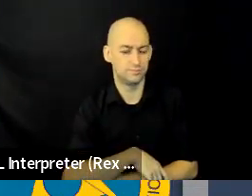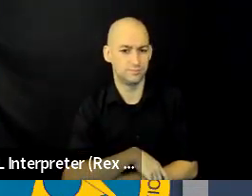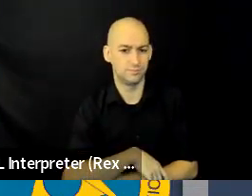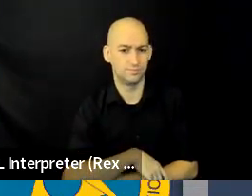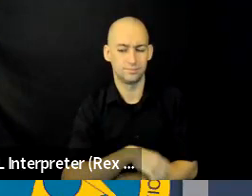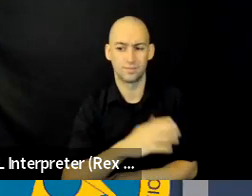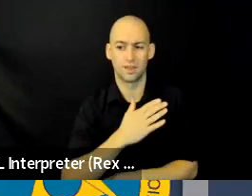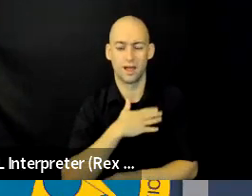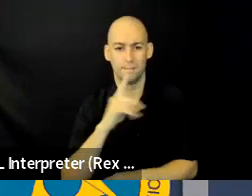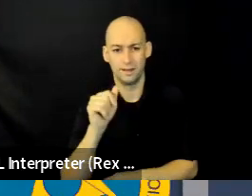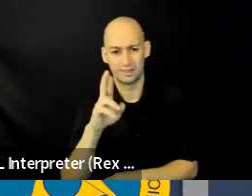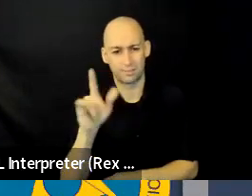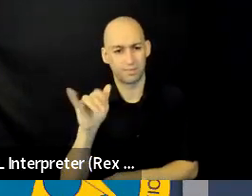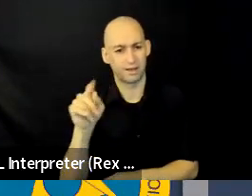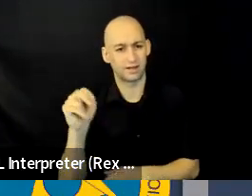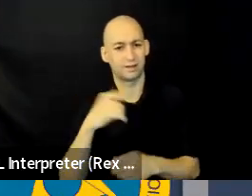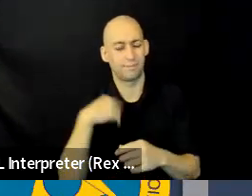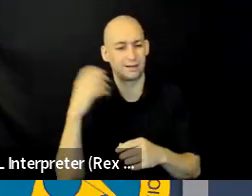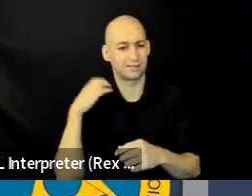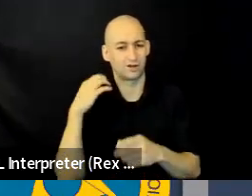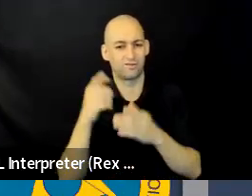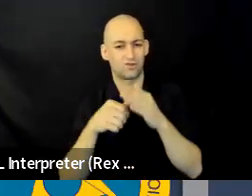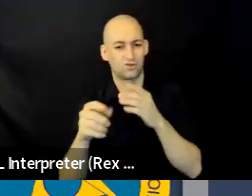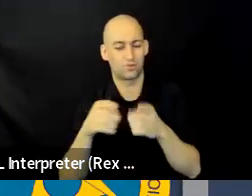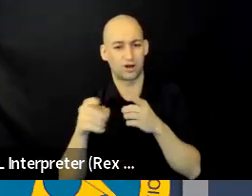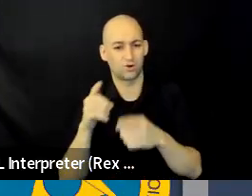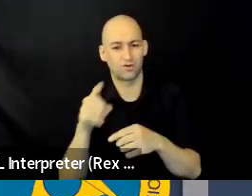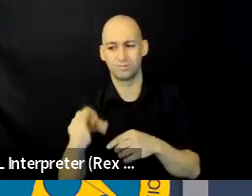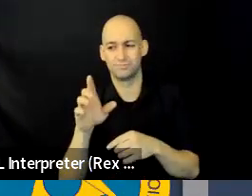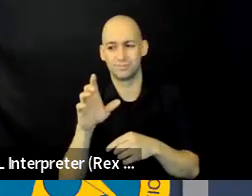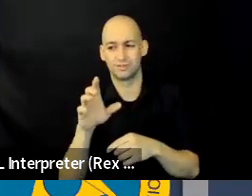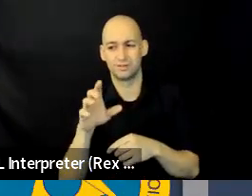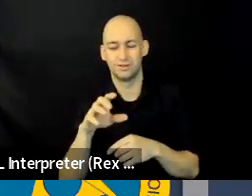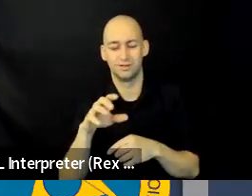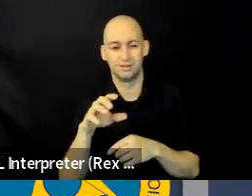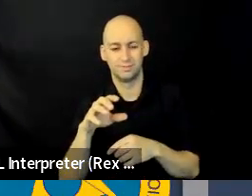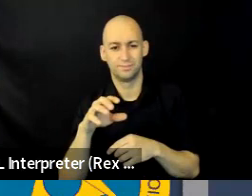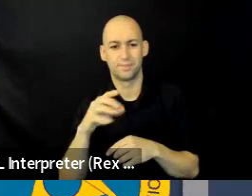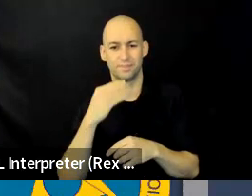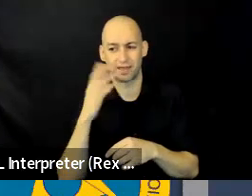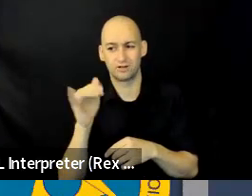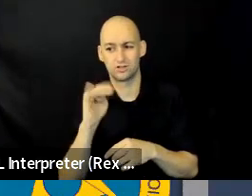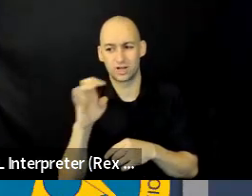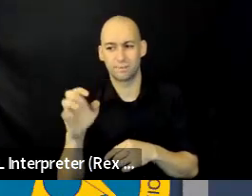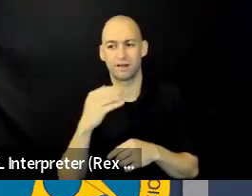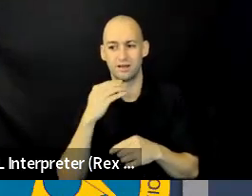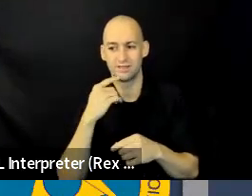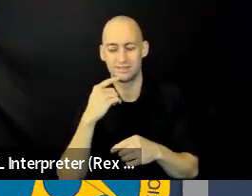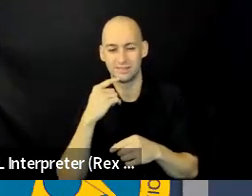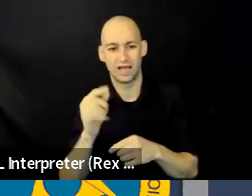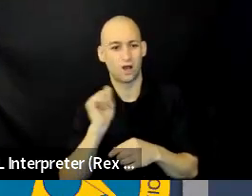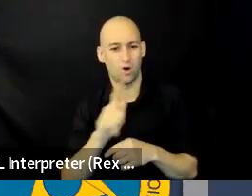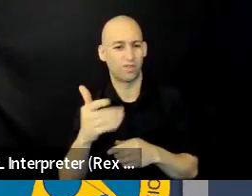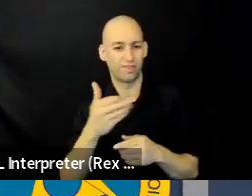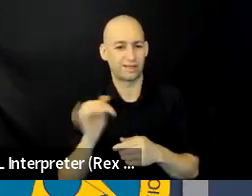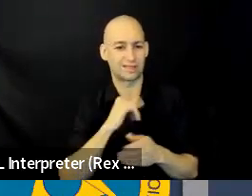I'm Tamara Layton, the Executive Director of the Del Norte Local Transportation Commission. Thank you, Jamie, for saying all the things I had planned to say.